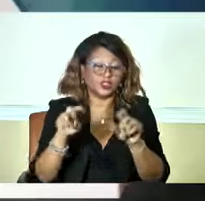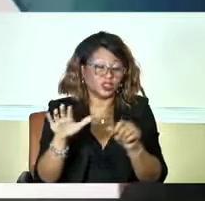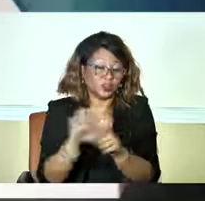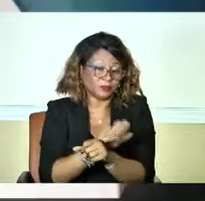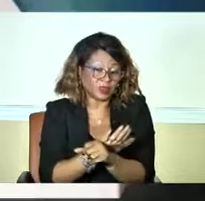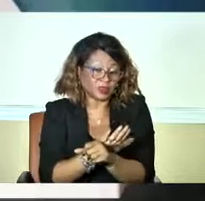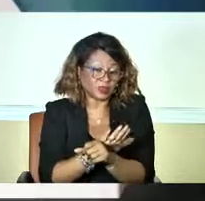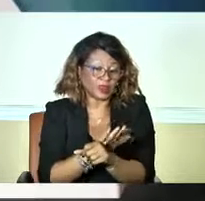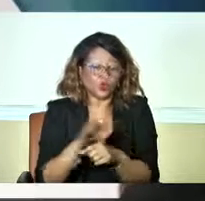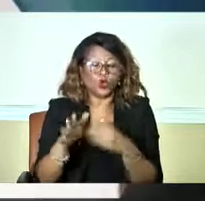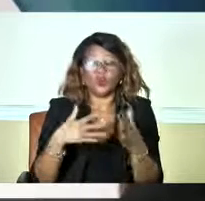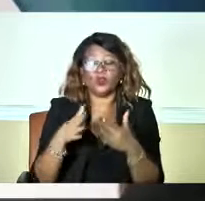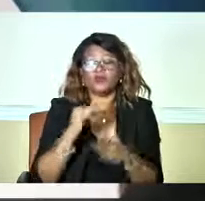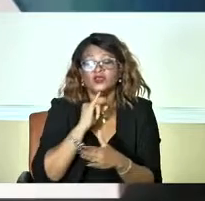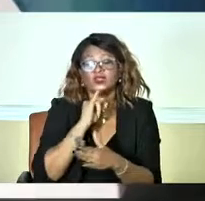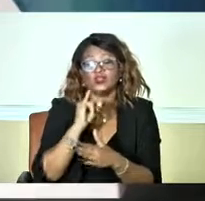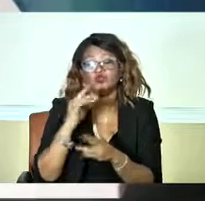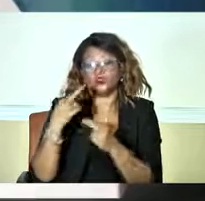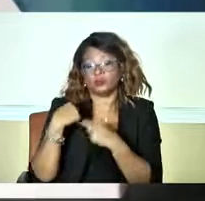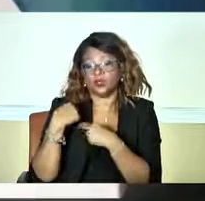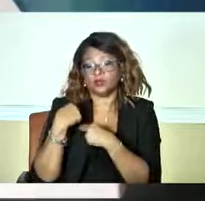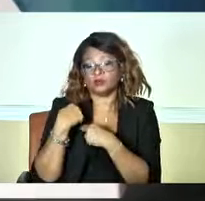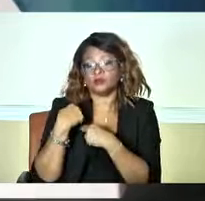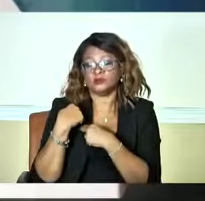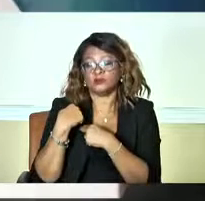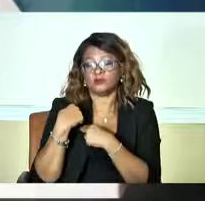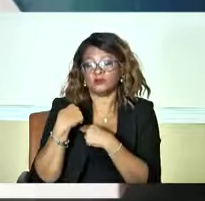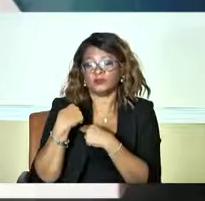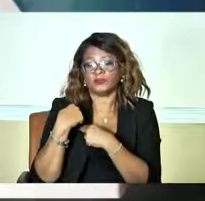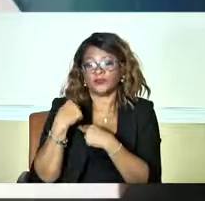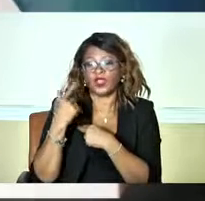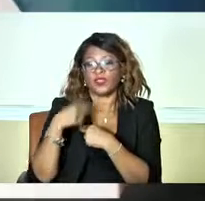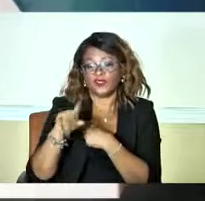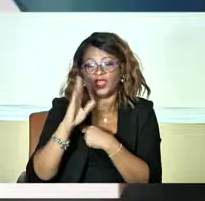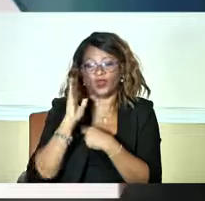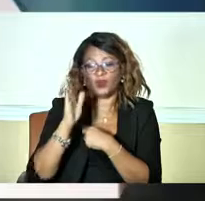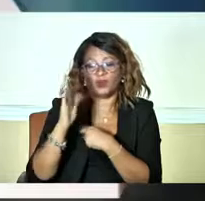completed, whoever is responsible, that they